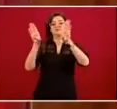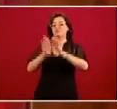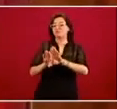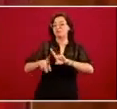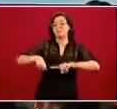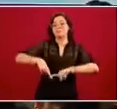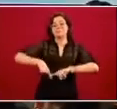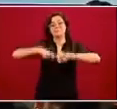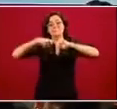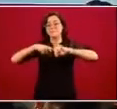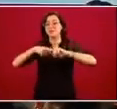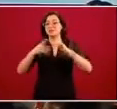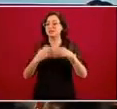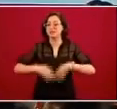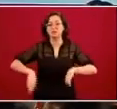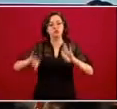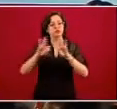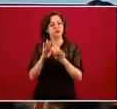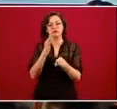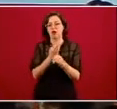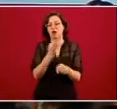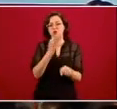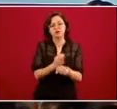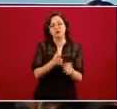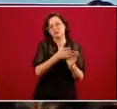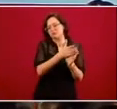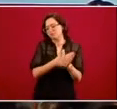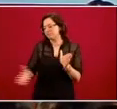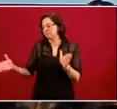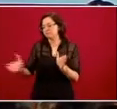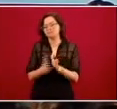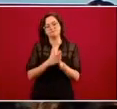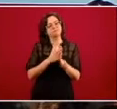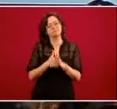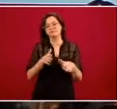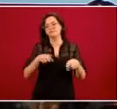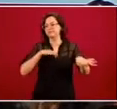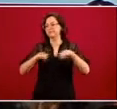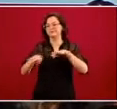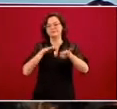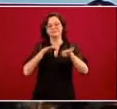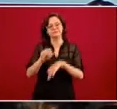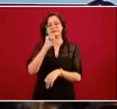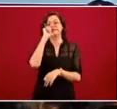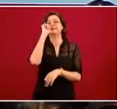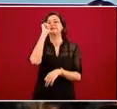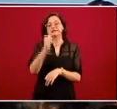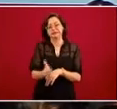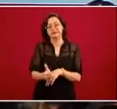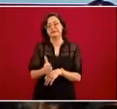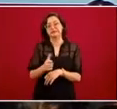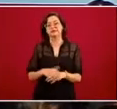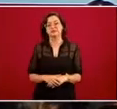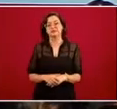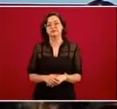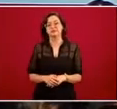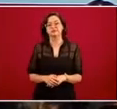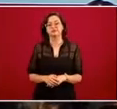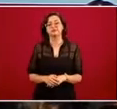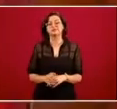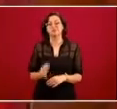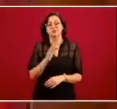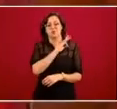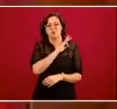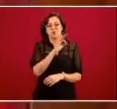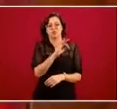the government has emphasized and has expressed that it is a necessity to suspend the